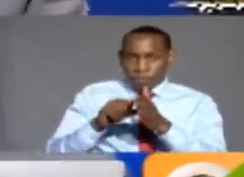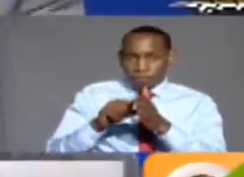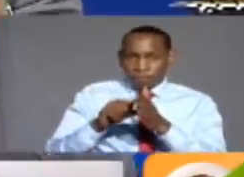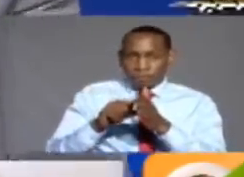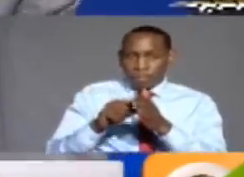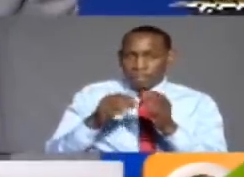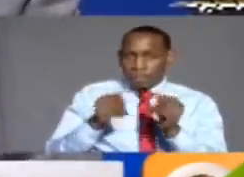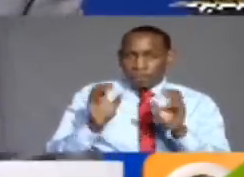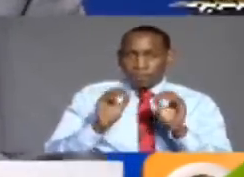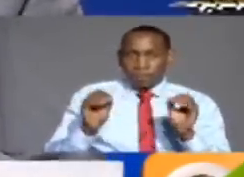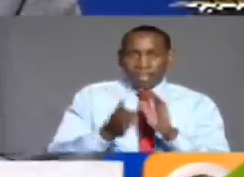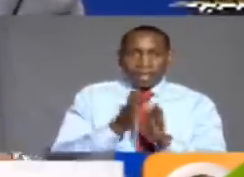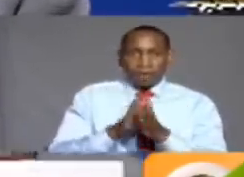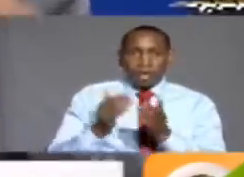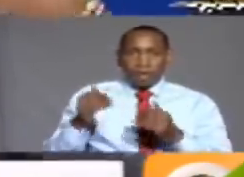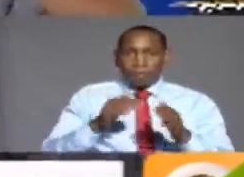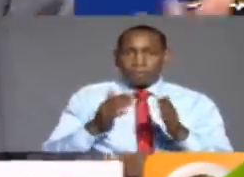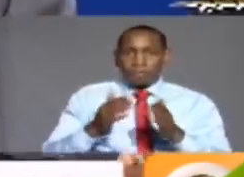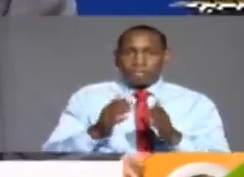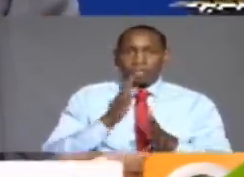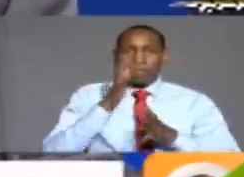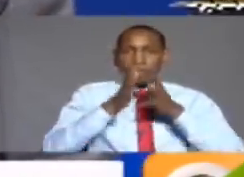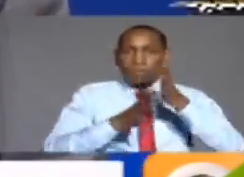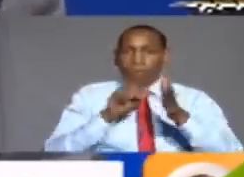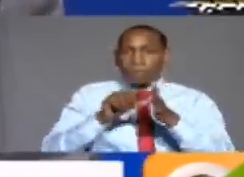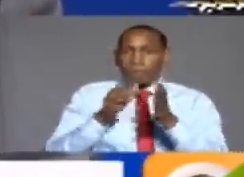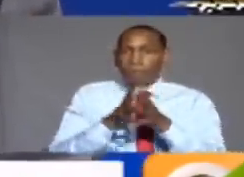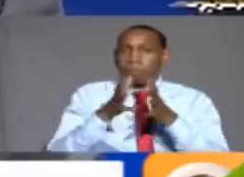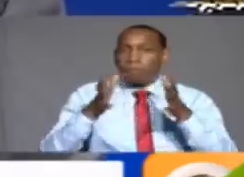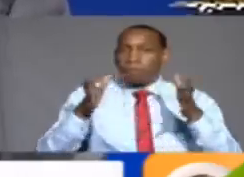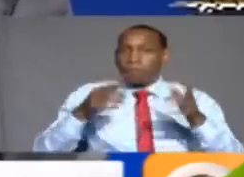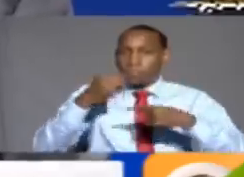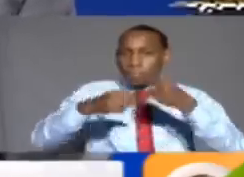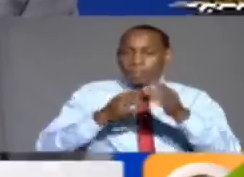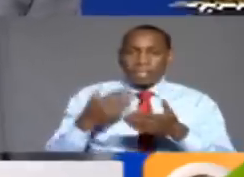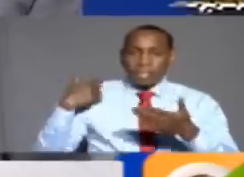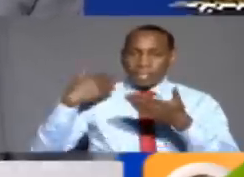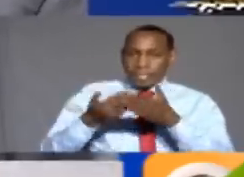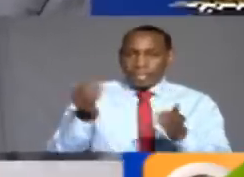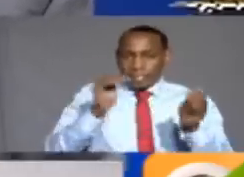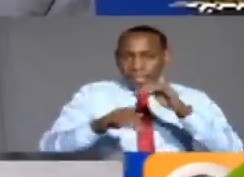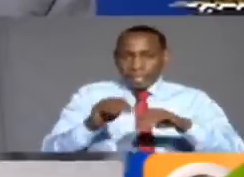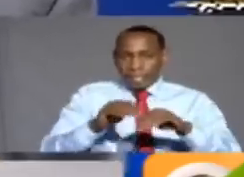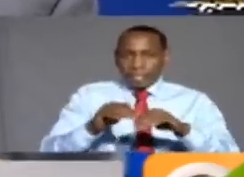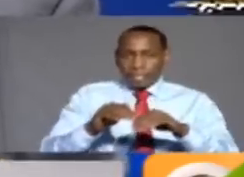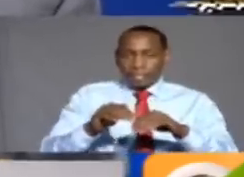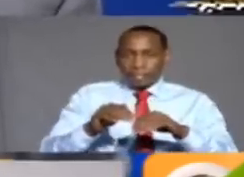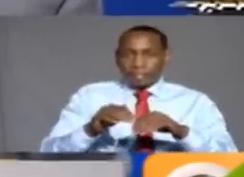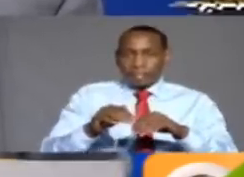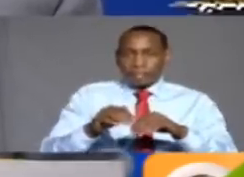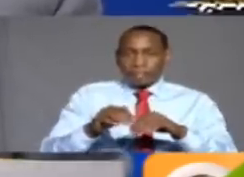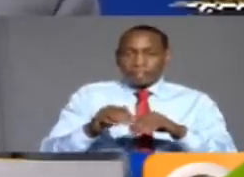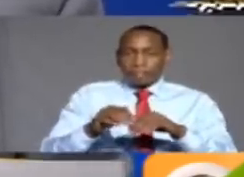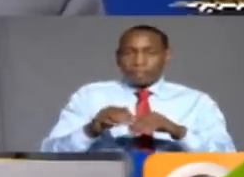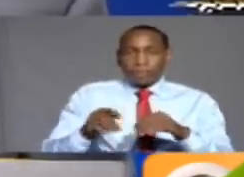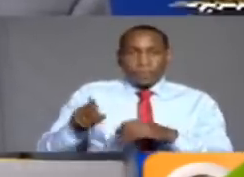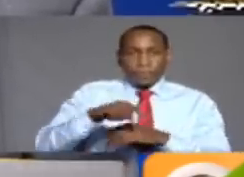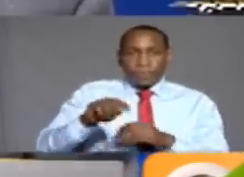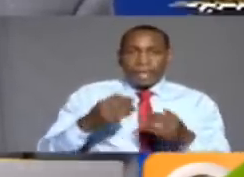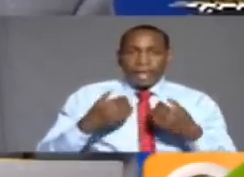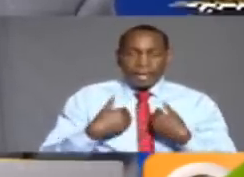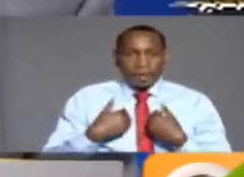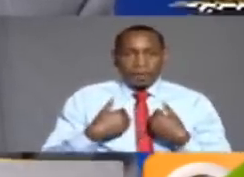of ventilation, it becomes even worse. Since we got elected in this term, Hussein, we have only